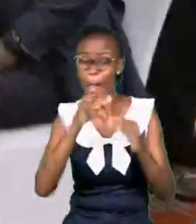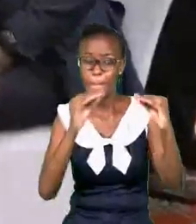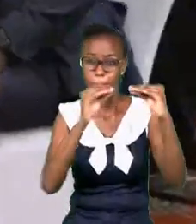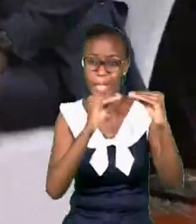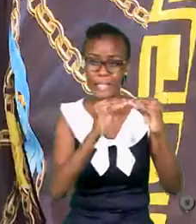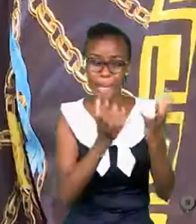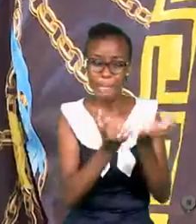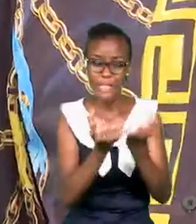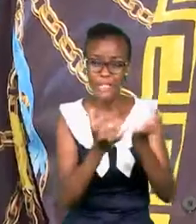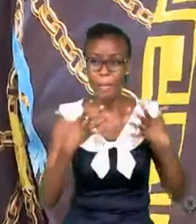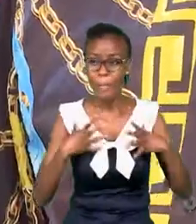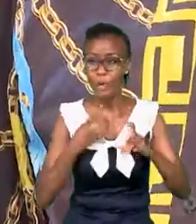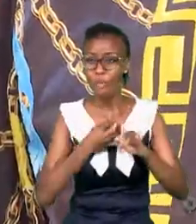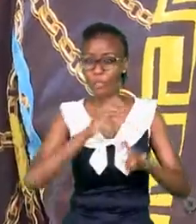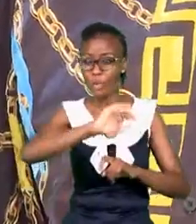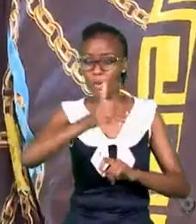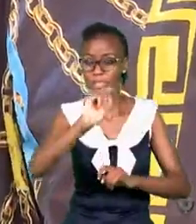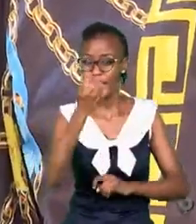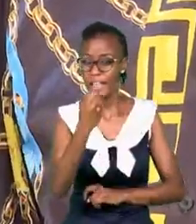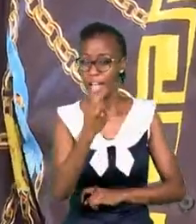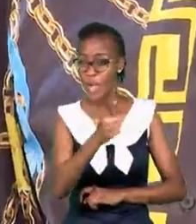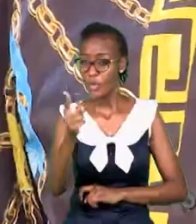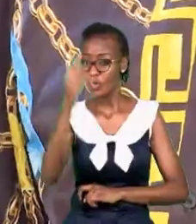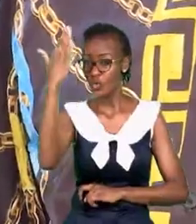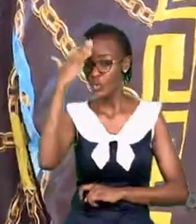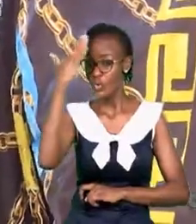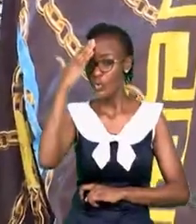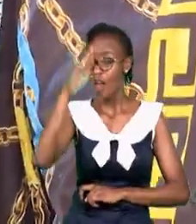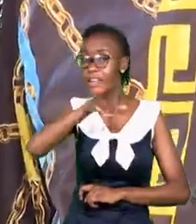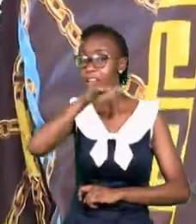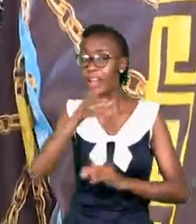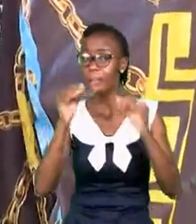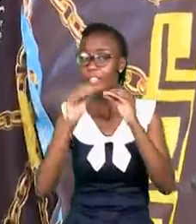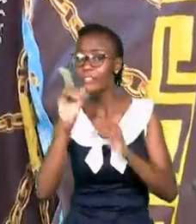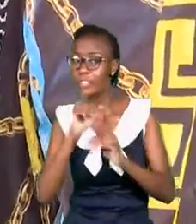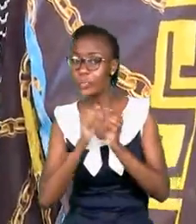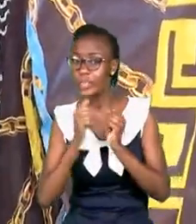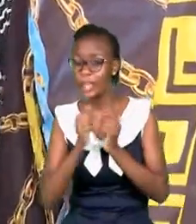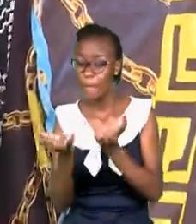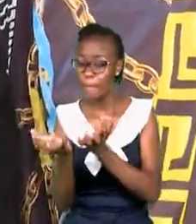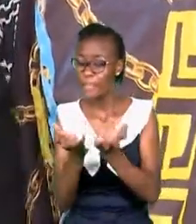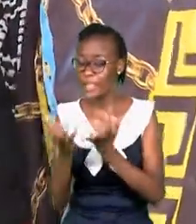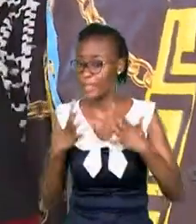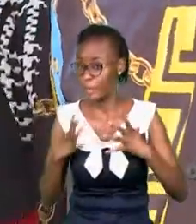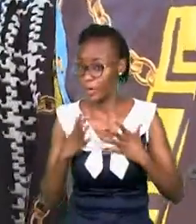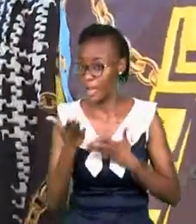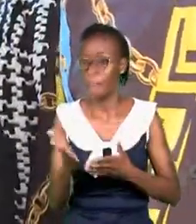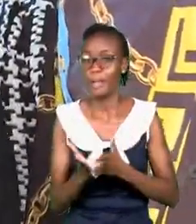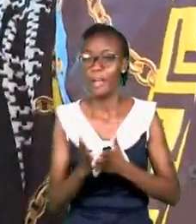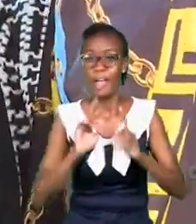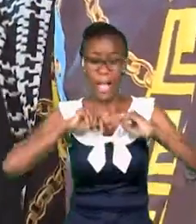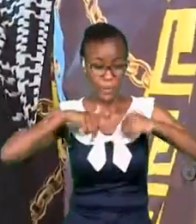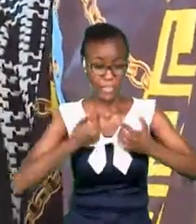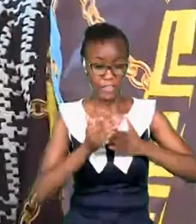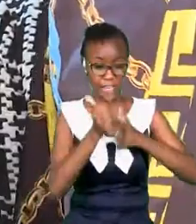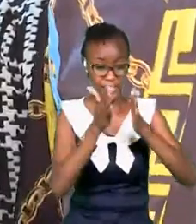Peter Munga. And you know, Baba has already met with our business people. And as elected leaders, we also wanted to